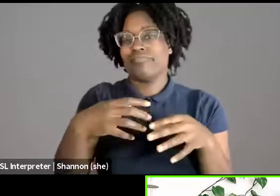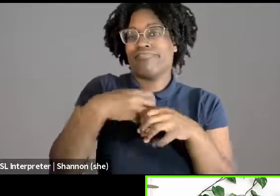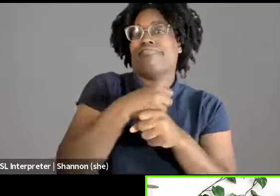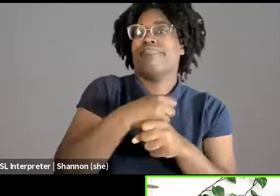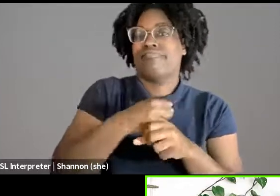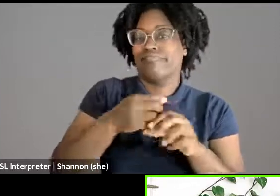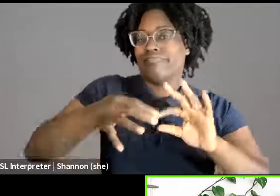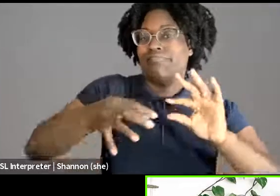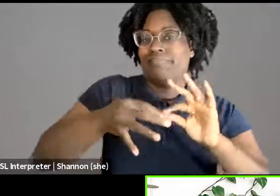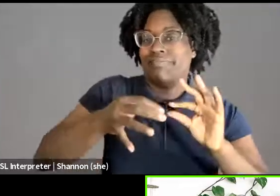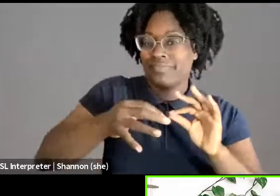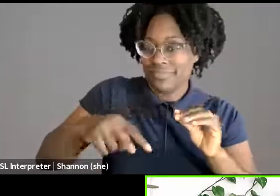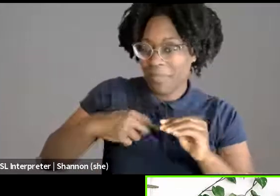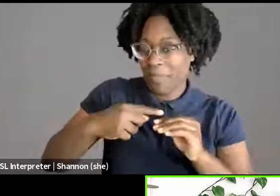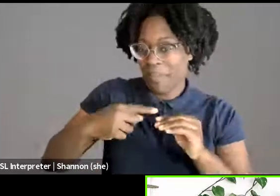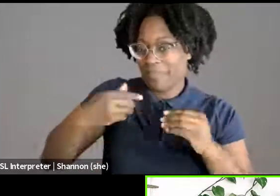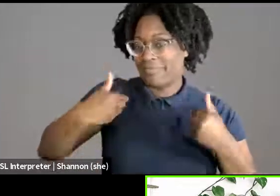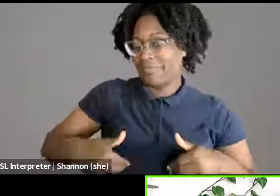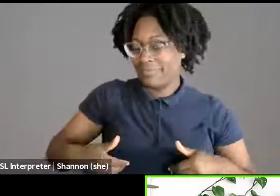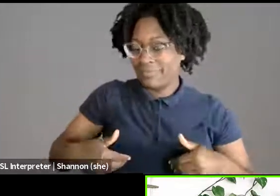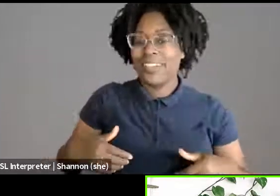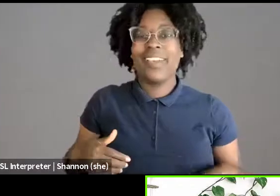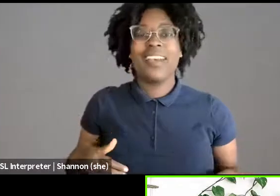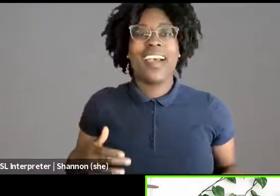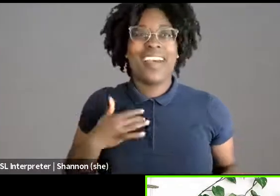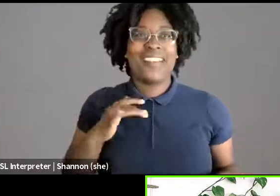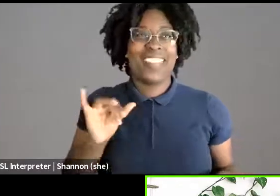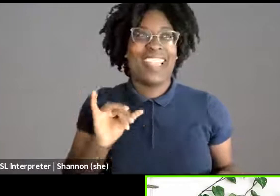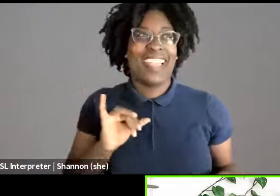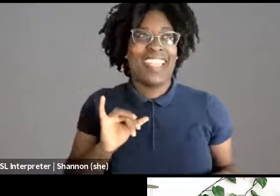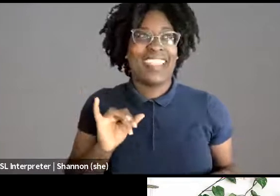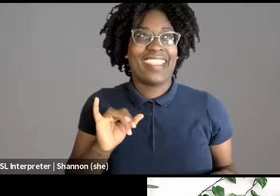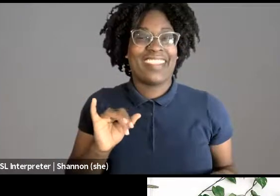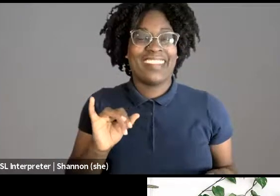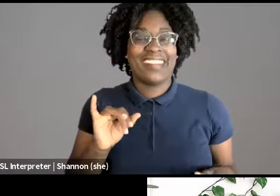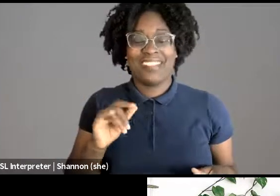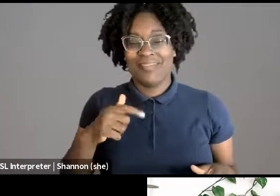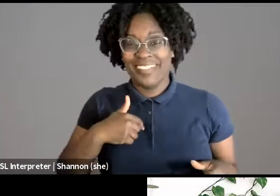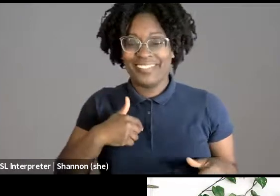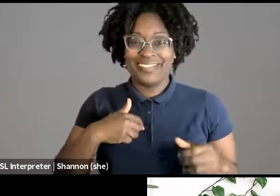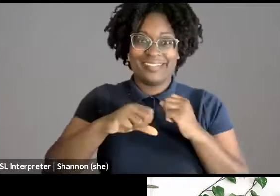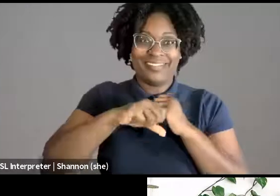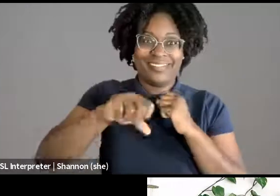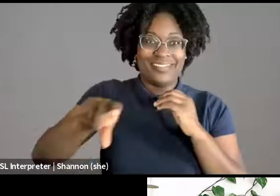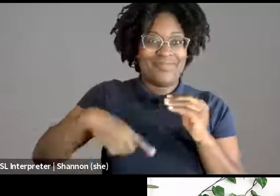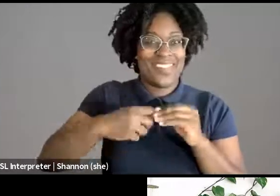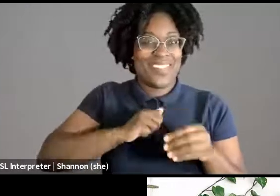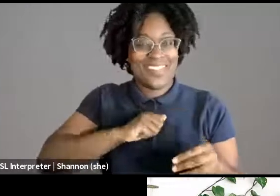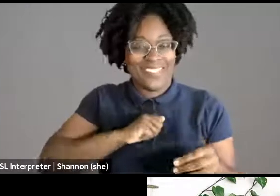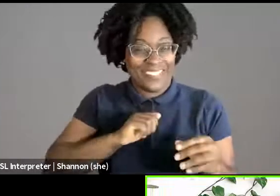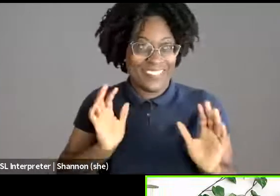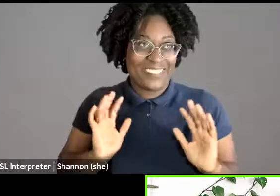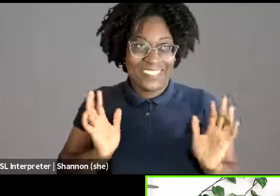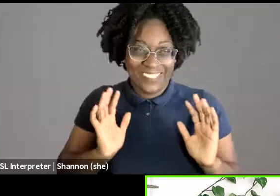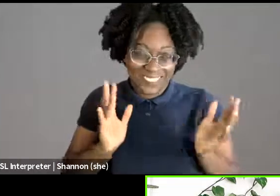definitely the part that I'm least excited to talk about because um, I think, like most folks in